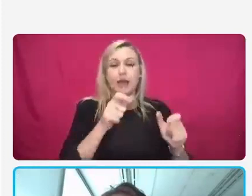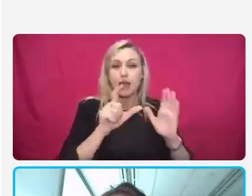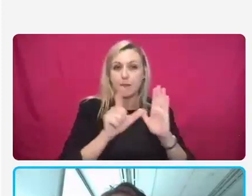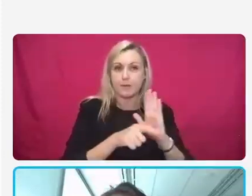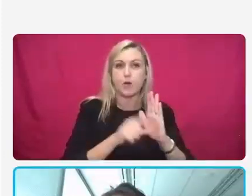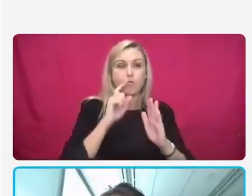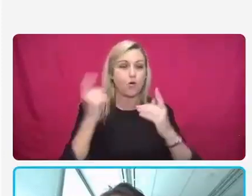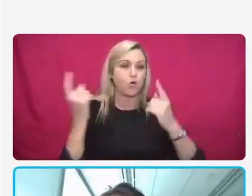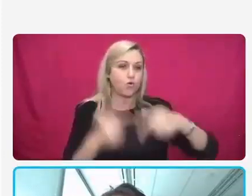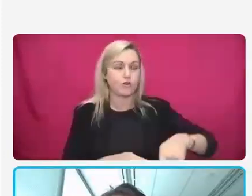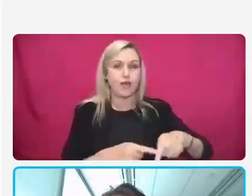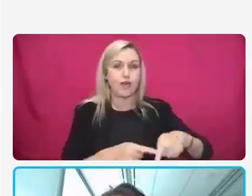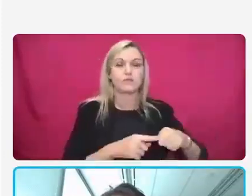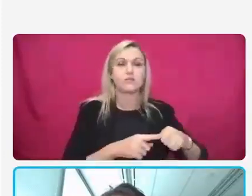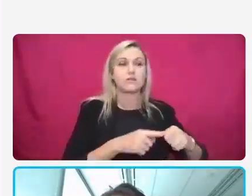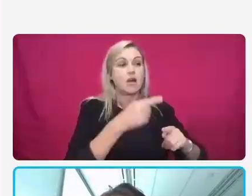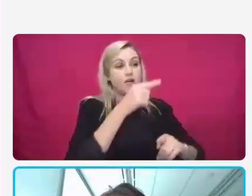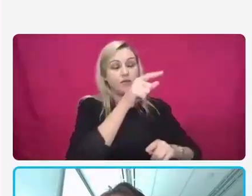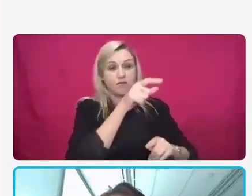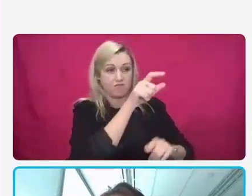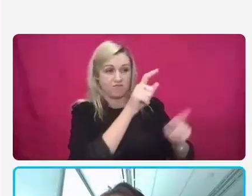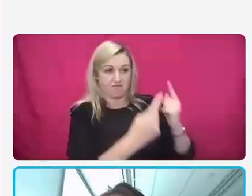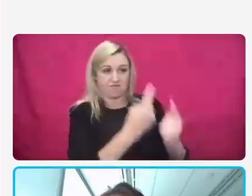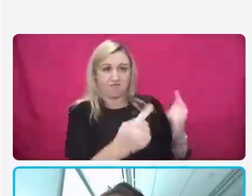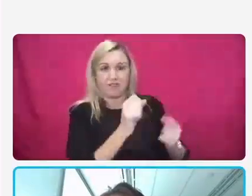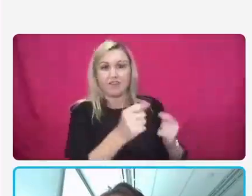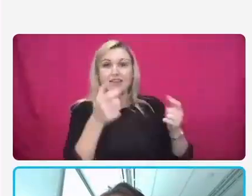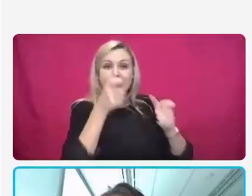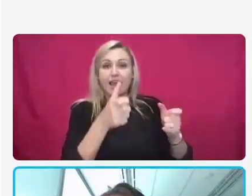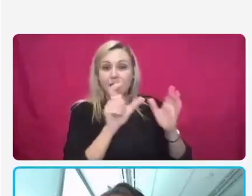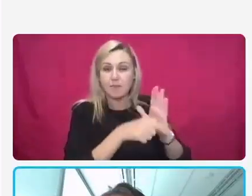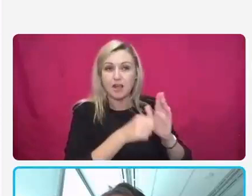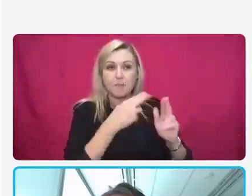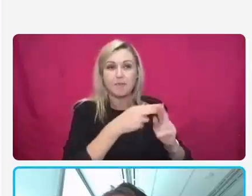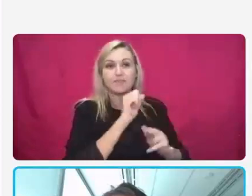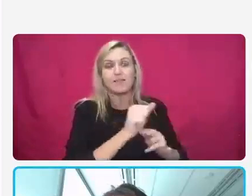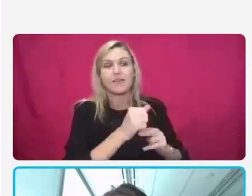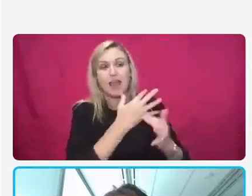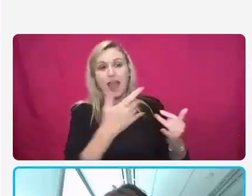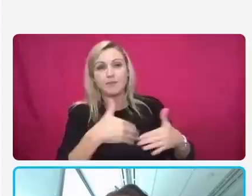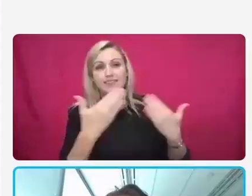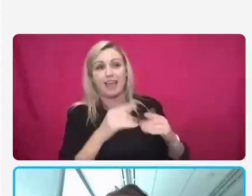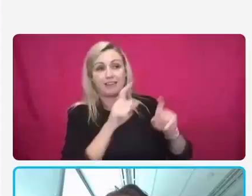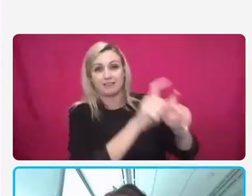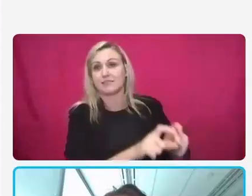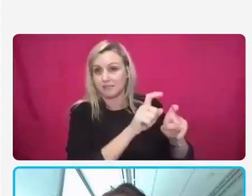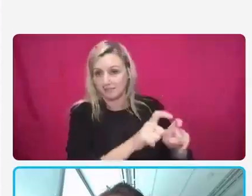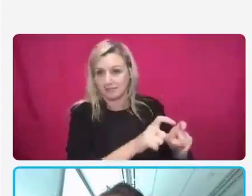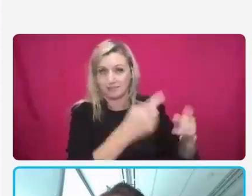by calculating the sum of the residents' care minutes divided by the sum of the residents' number of days in care. We have calculated the